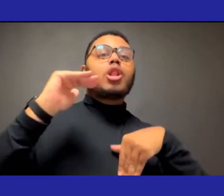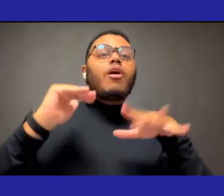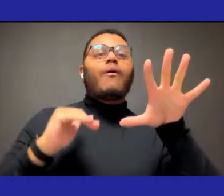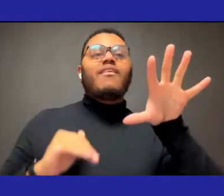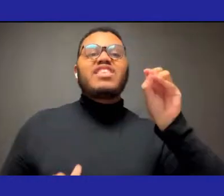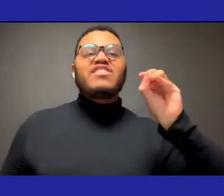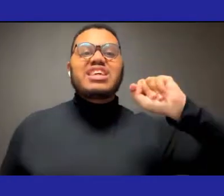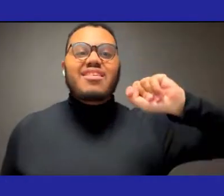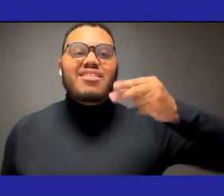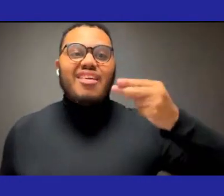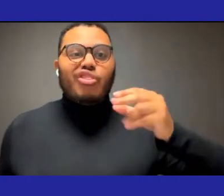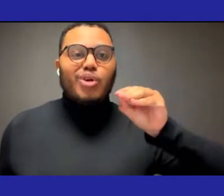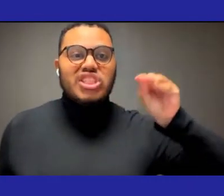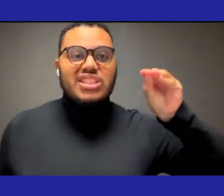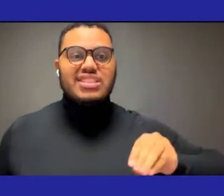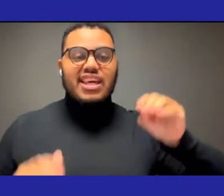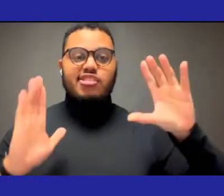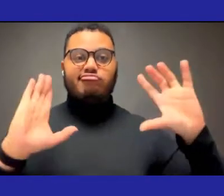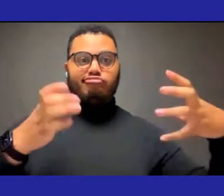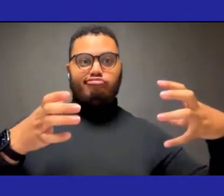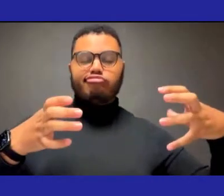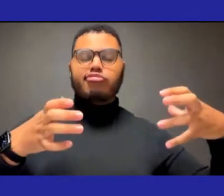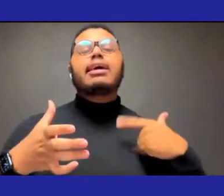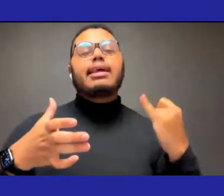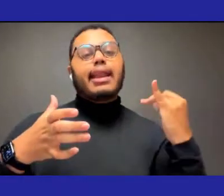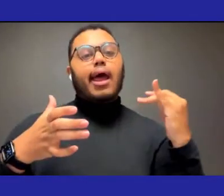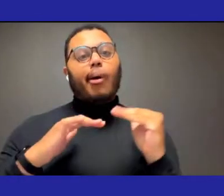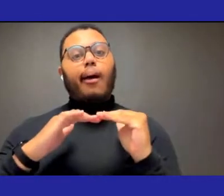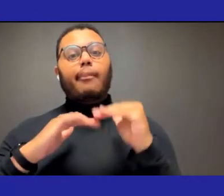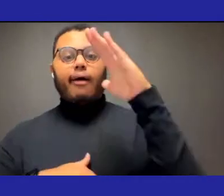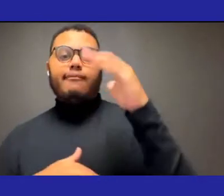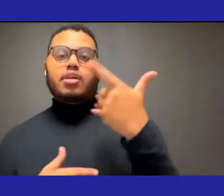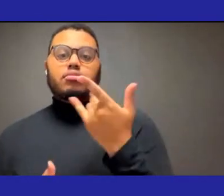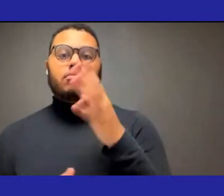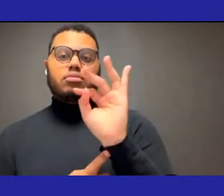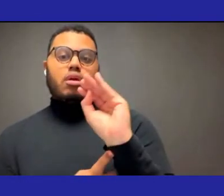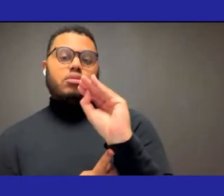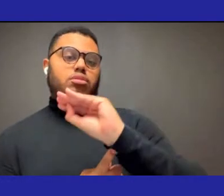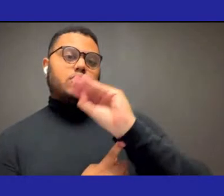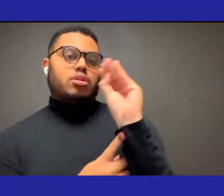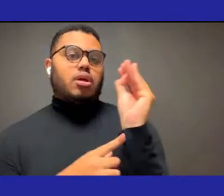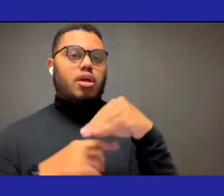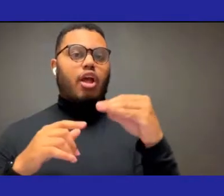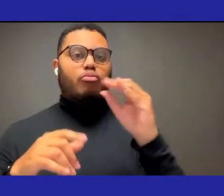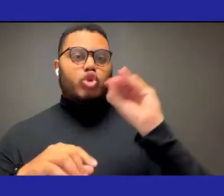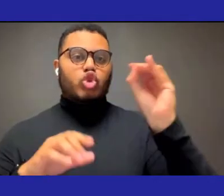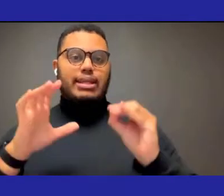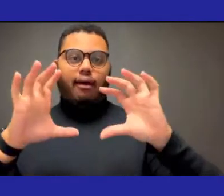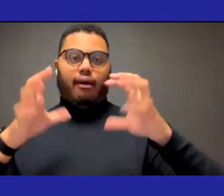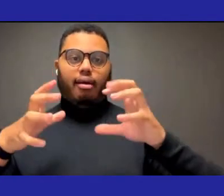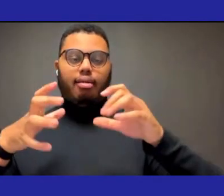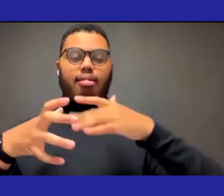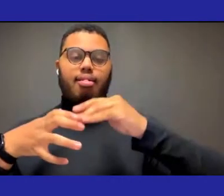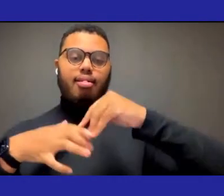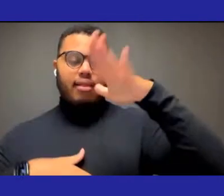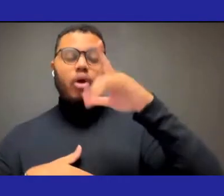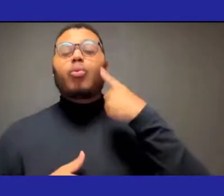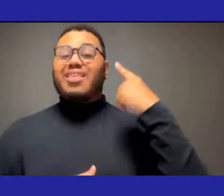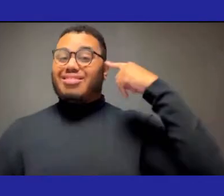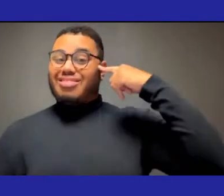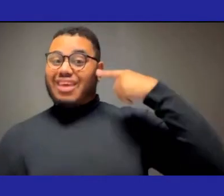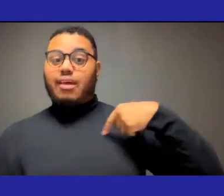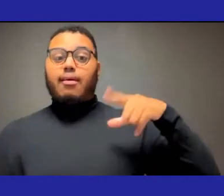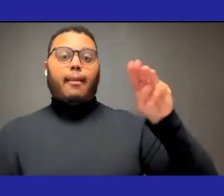we're now in the top 8 plans of the state, and we think that for measurement year 2024, the results of which will be